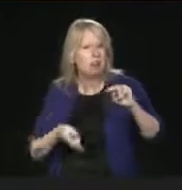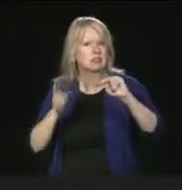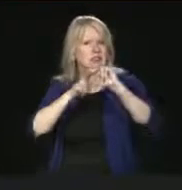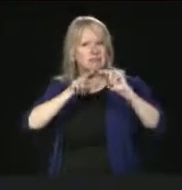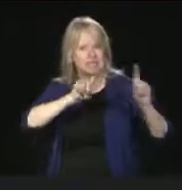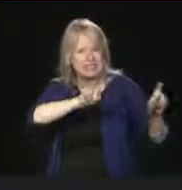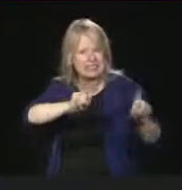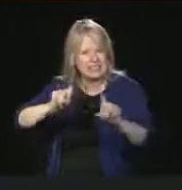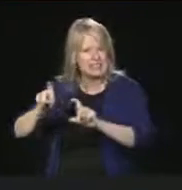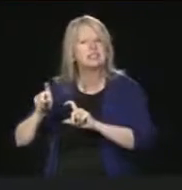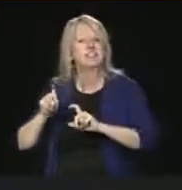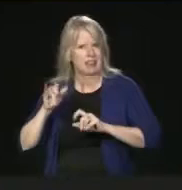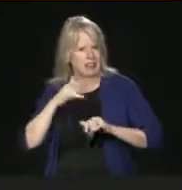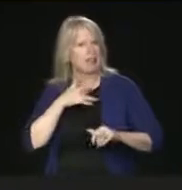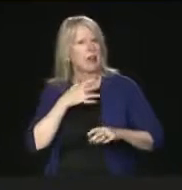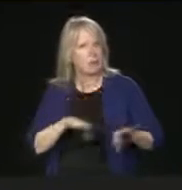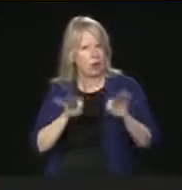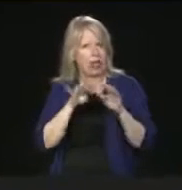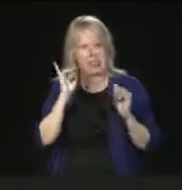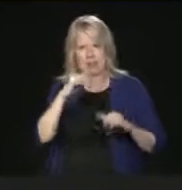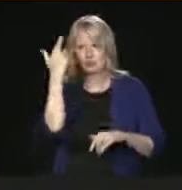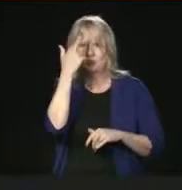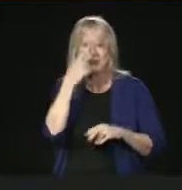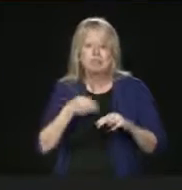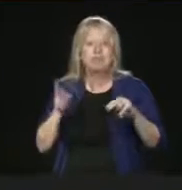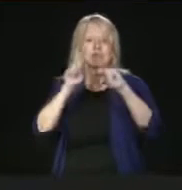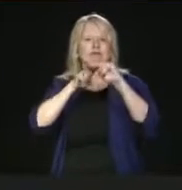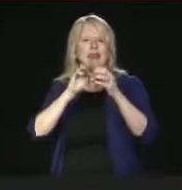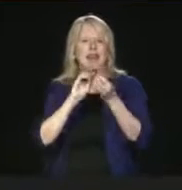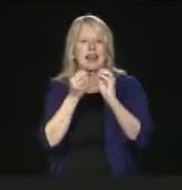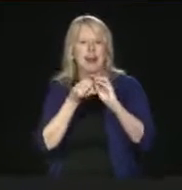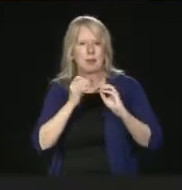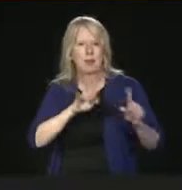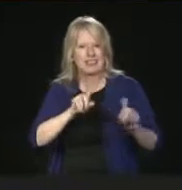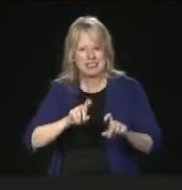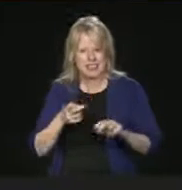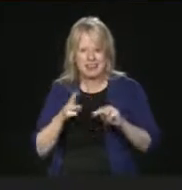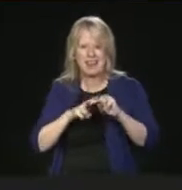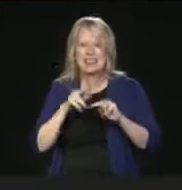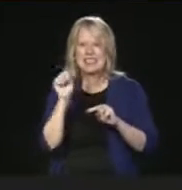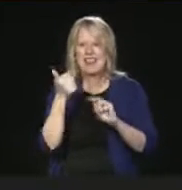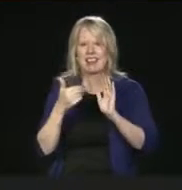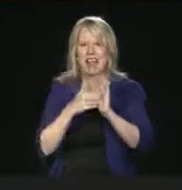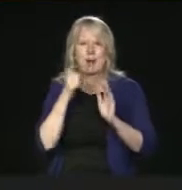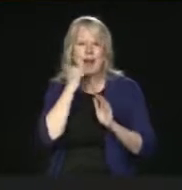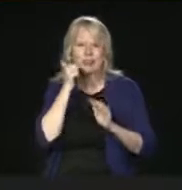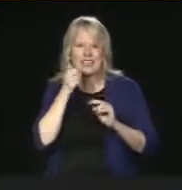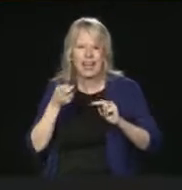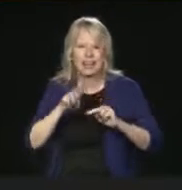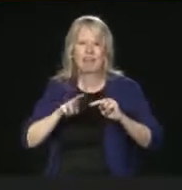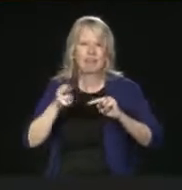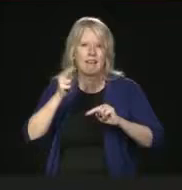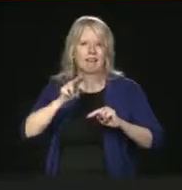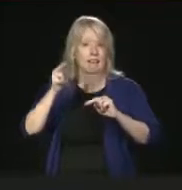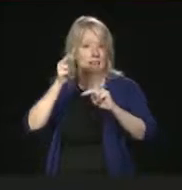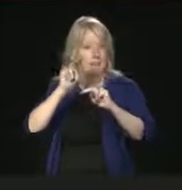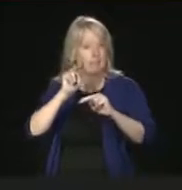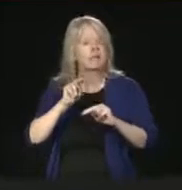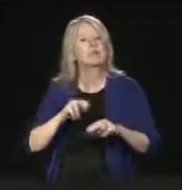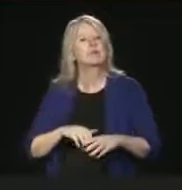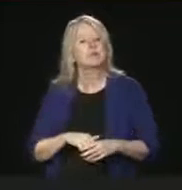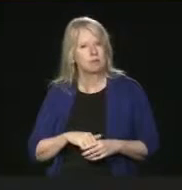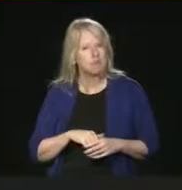which is why we're ramping up the amount of tests done by tens of thousands every single day. We will continue to look to